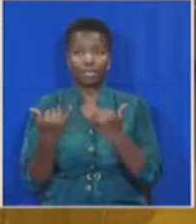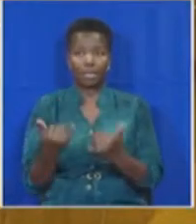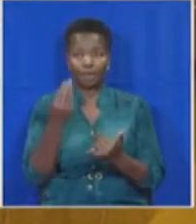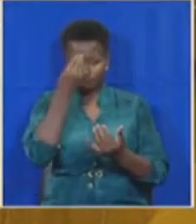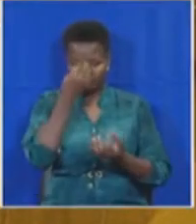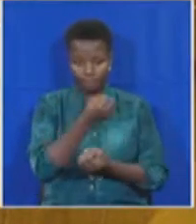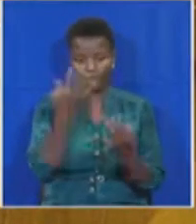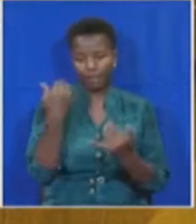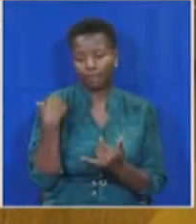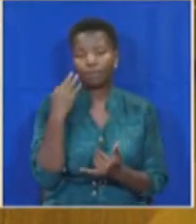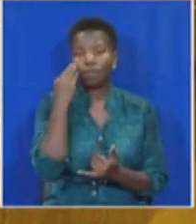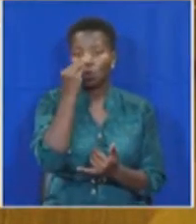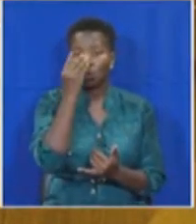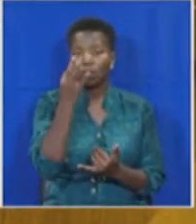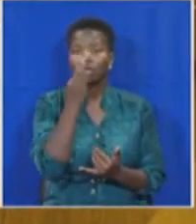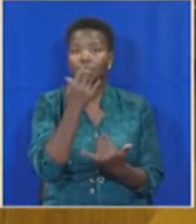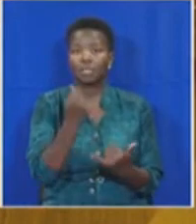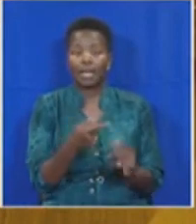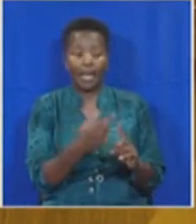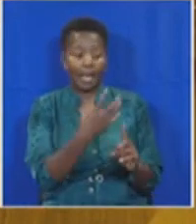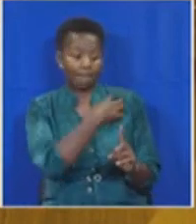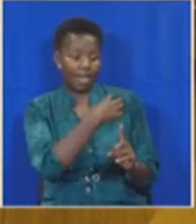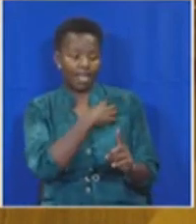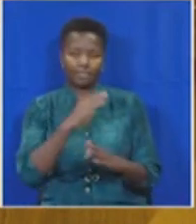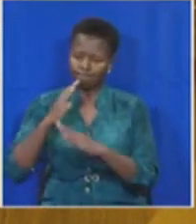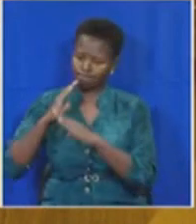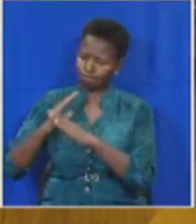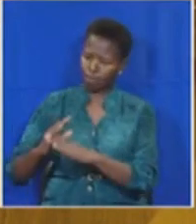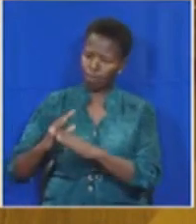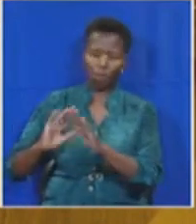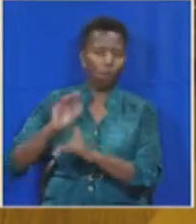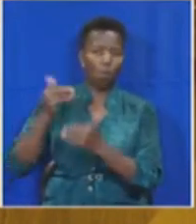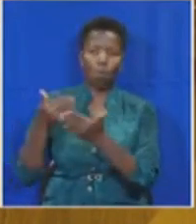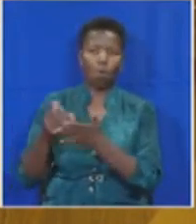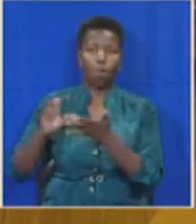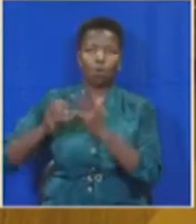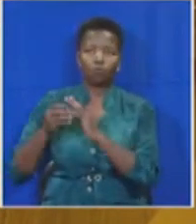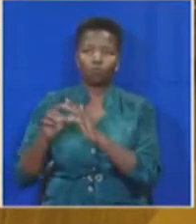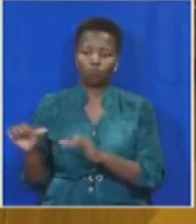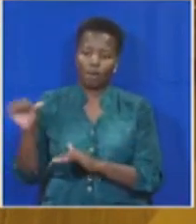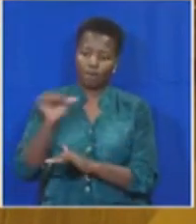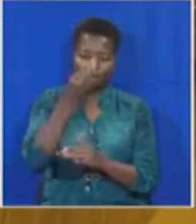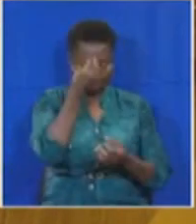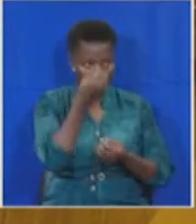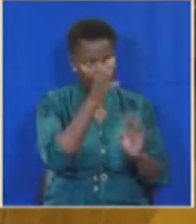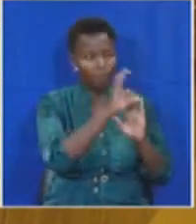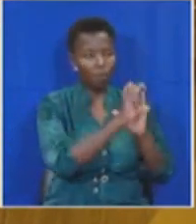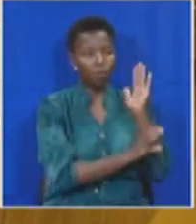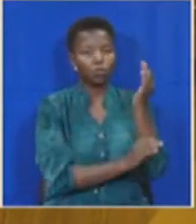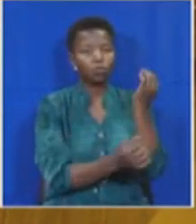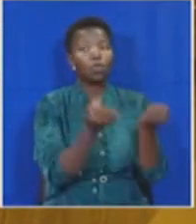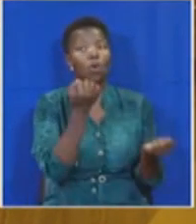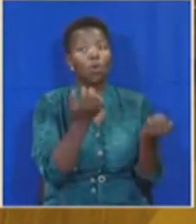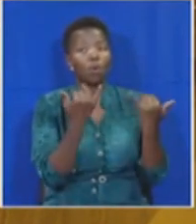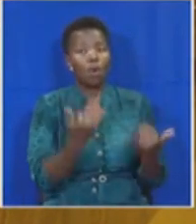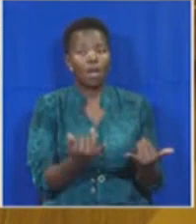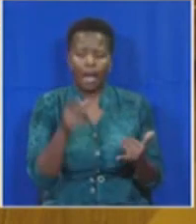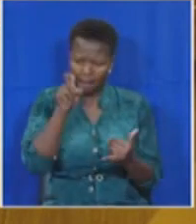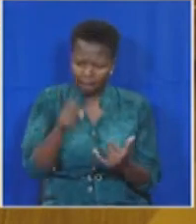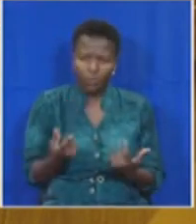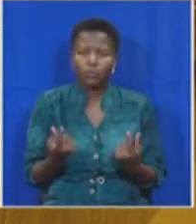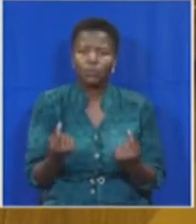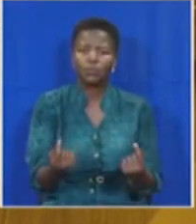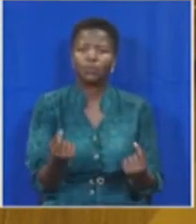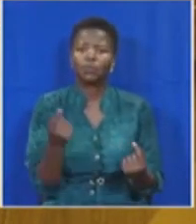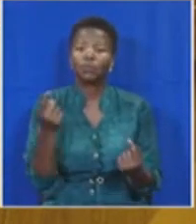media recently that the minister blocked all his efforts to report back to the Constitutional Court, which she was obliged to do,